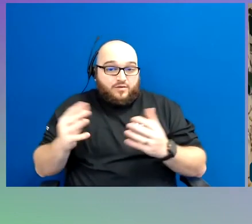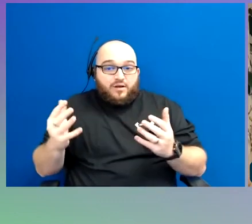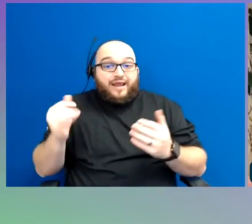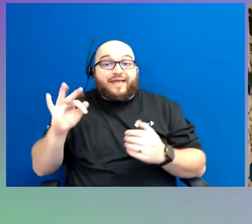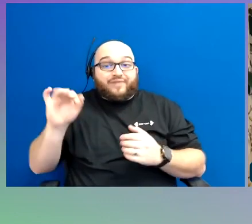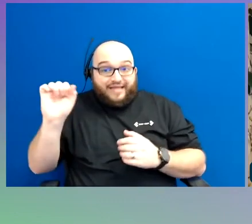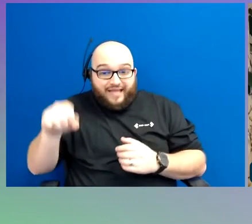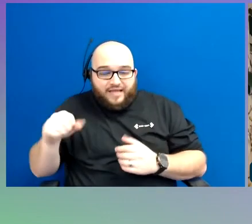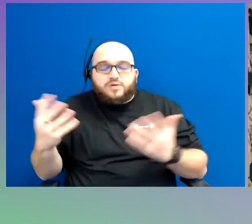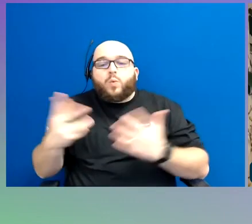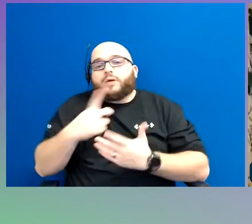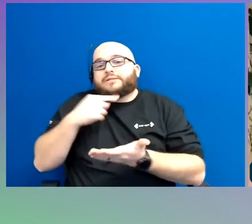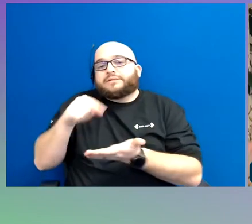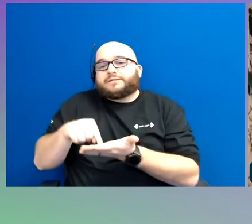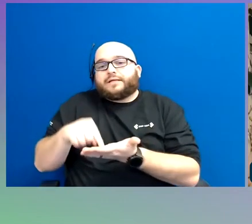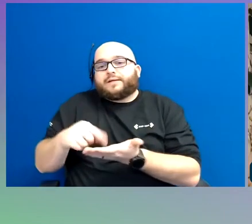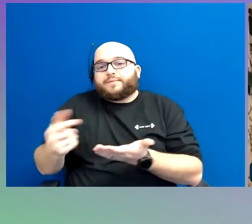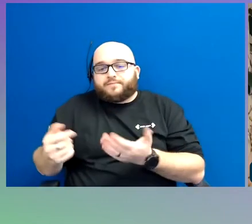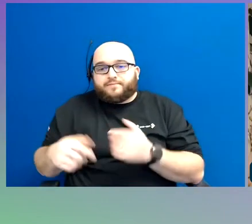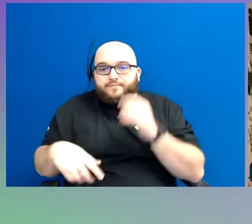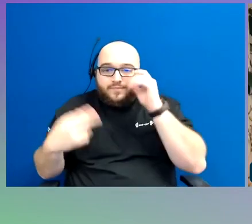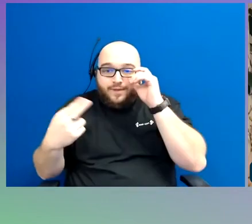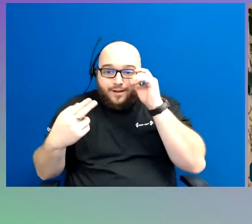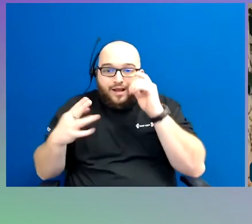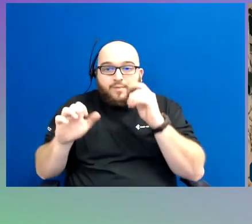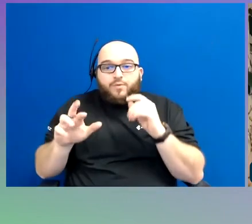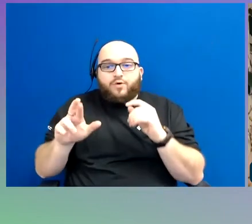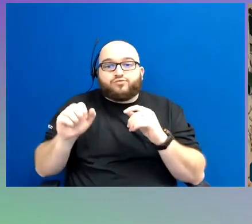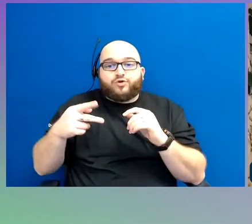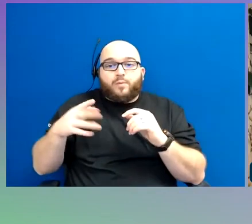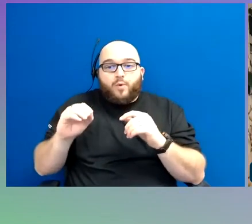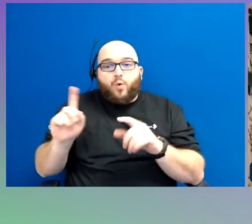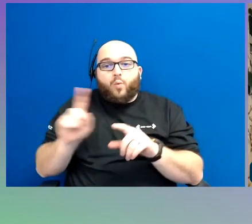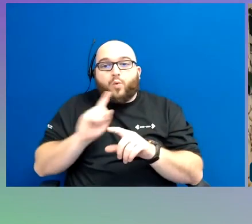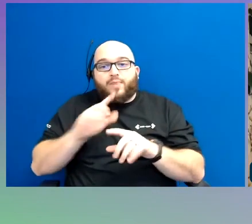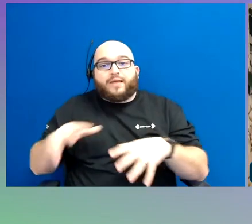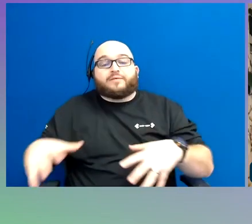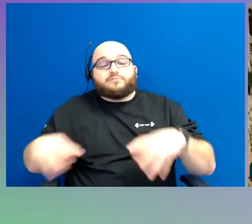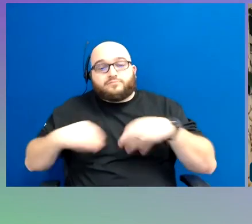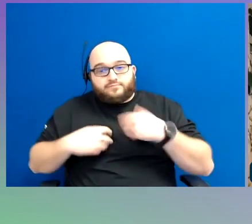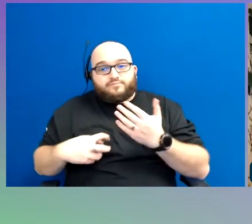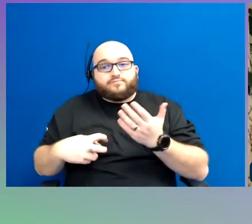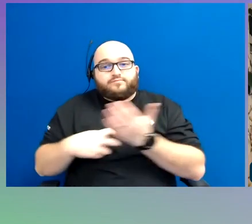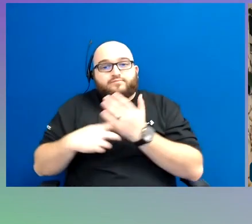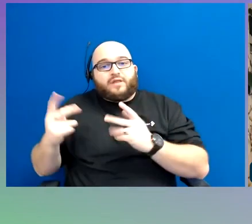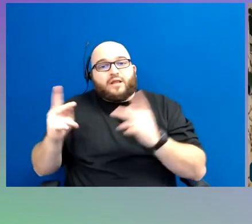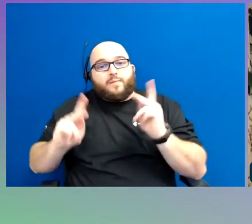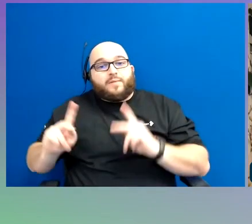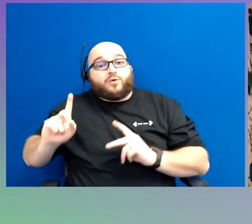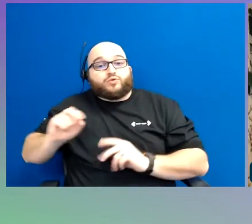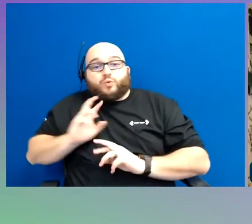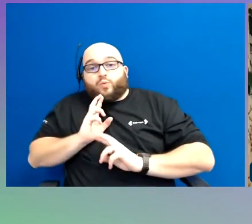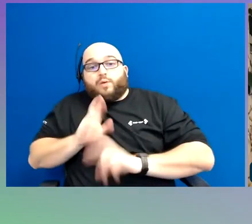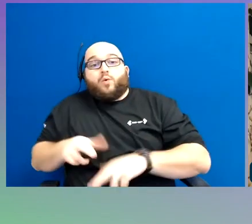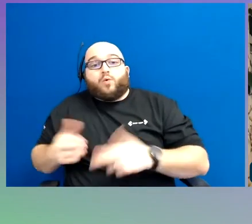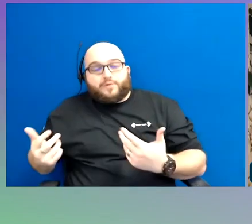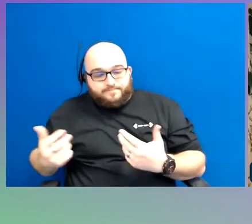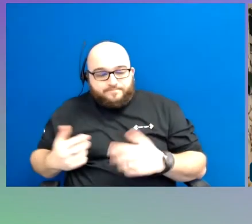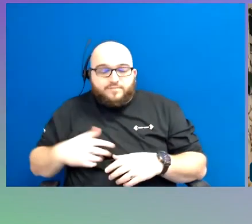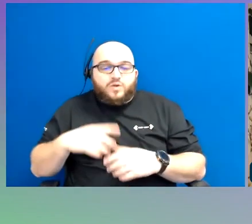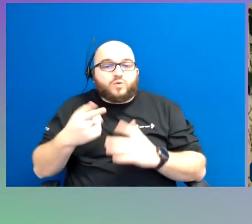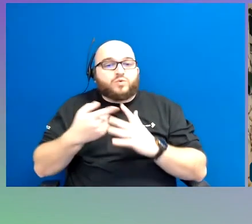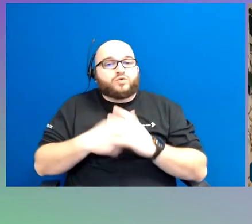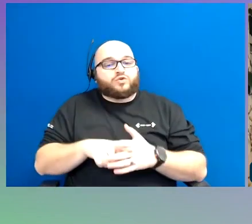GitHub repo where they actually take on the tickets that people report? So we'll start